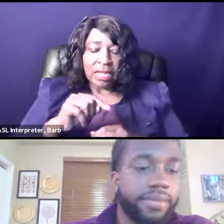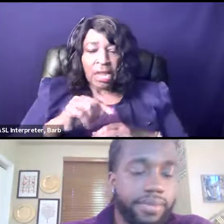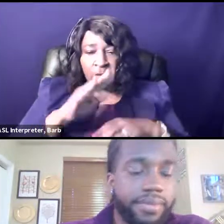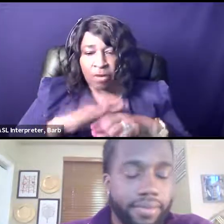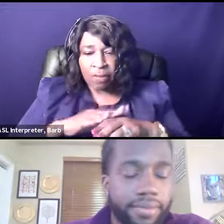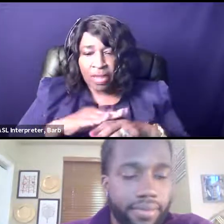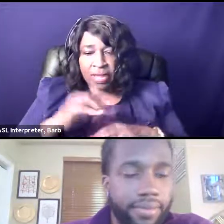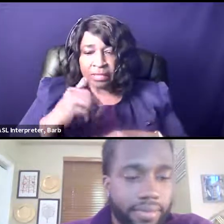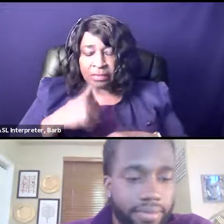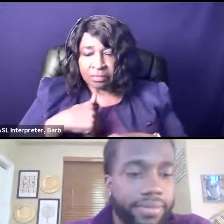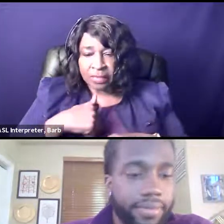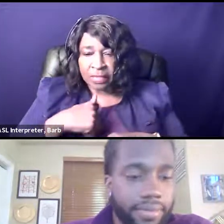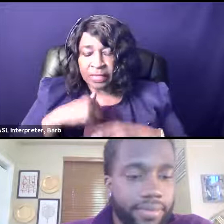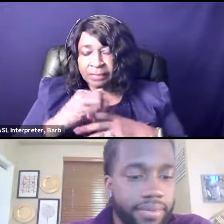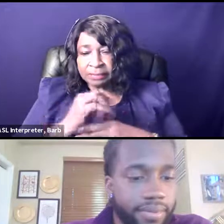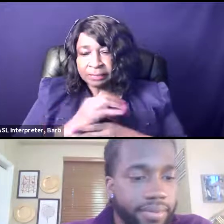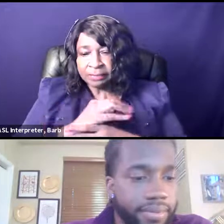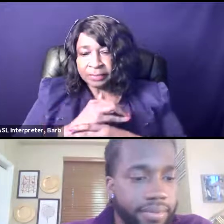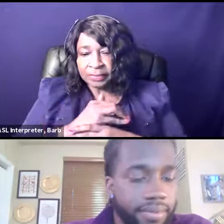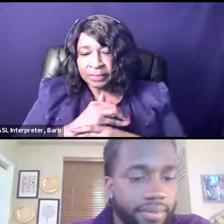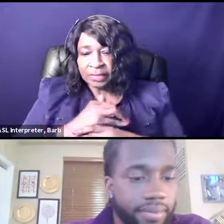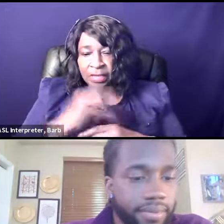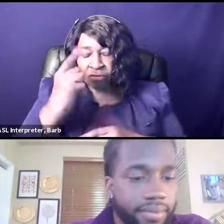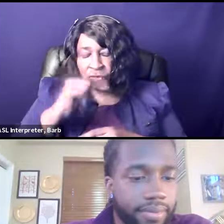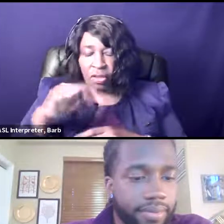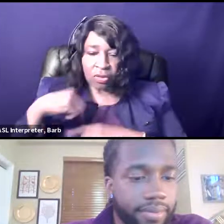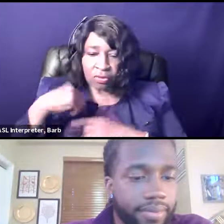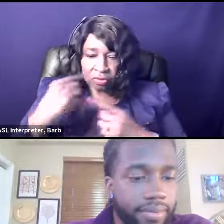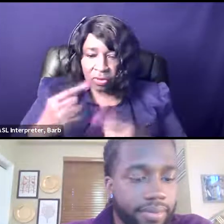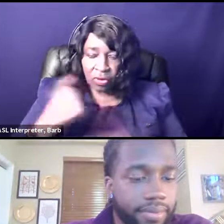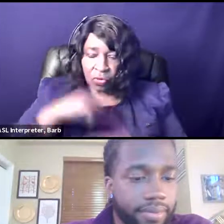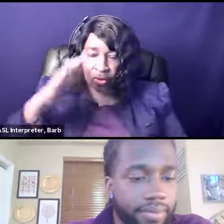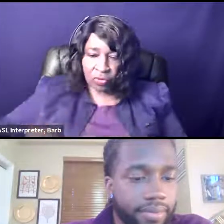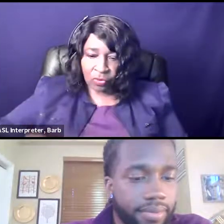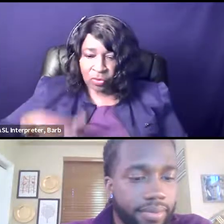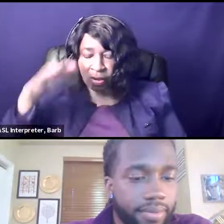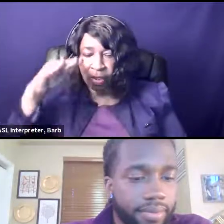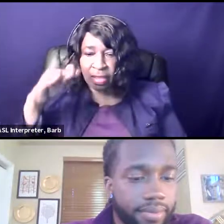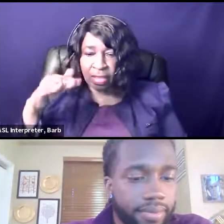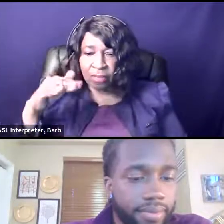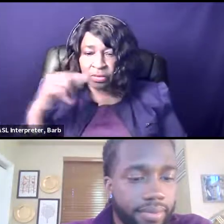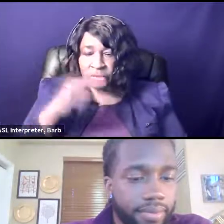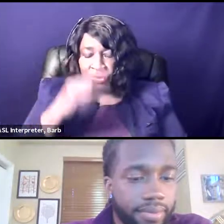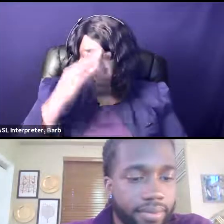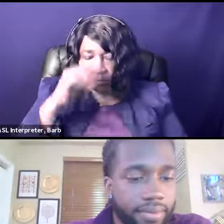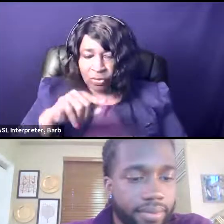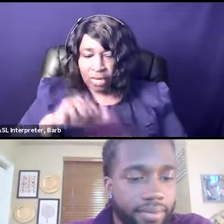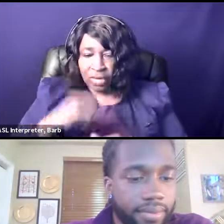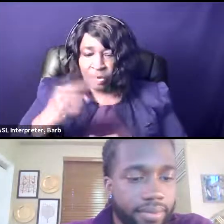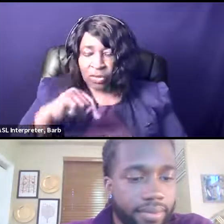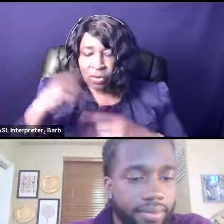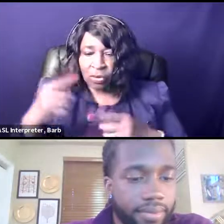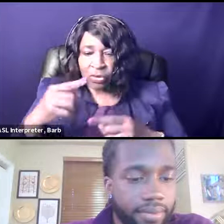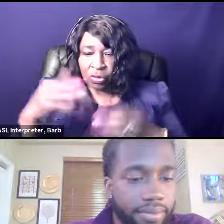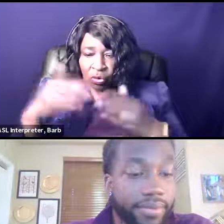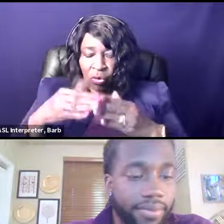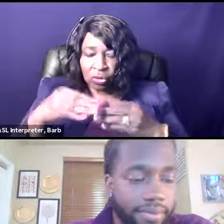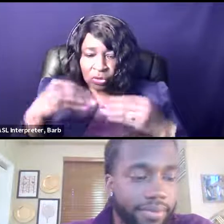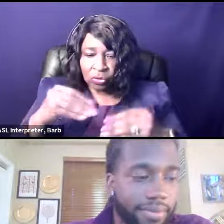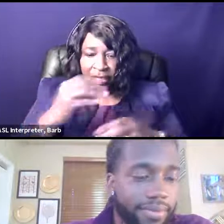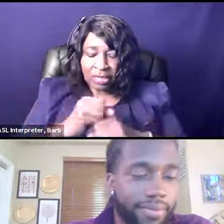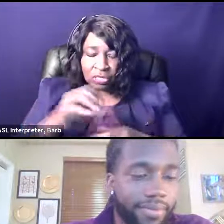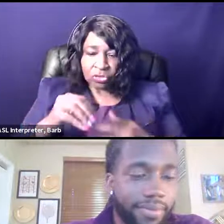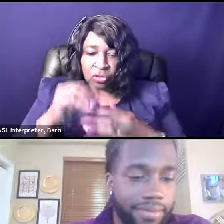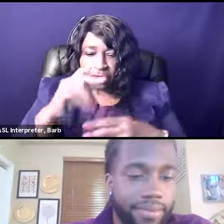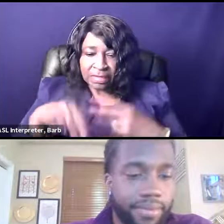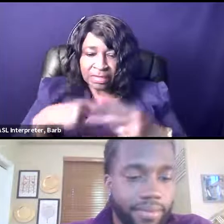and the way that for a long time, you know, when I grew up and, you can only go to the corner store to get certain type of things, or it might be